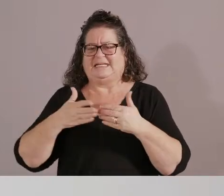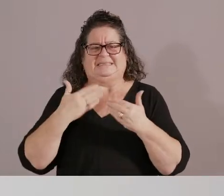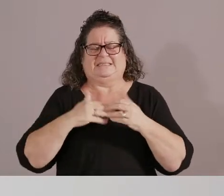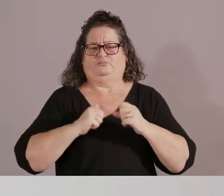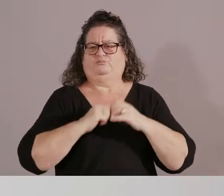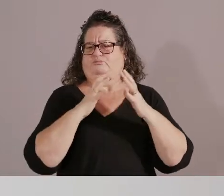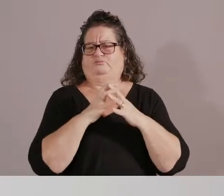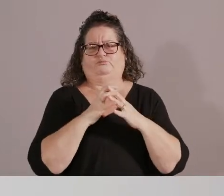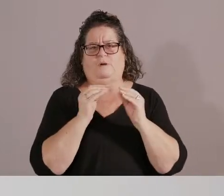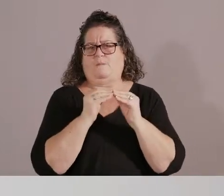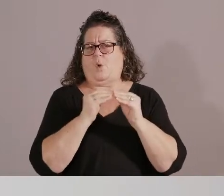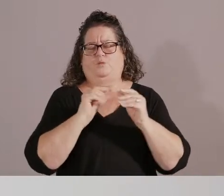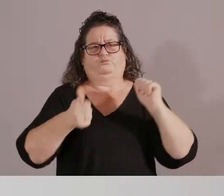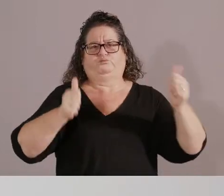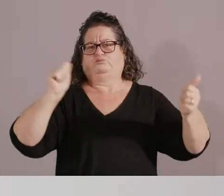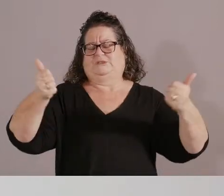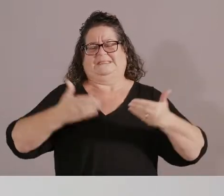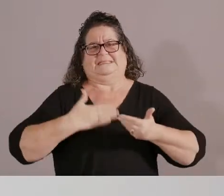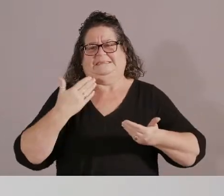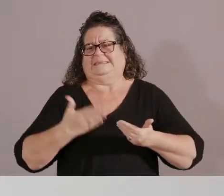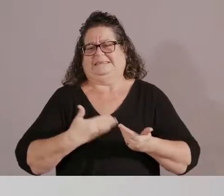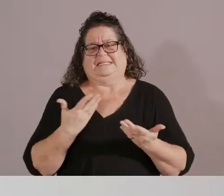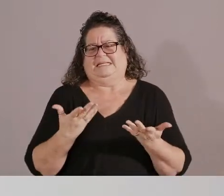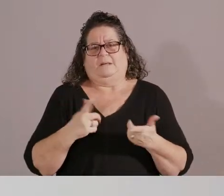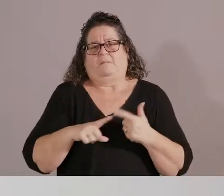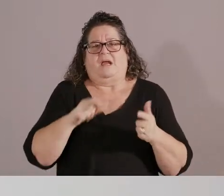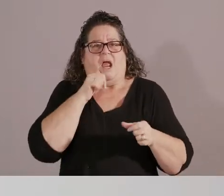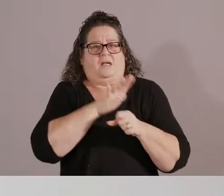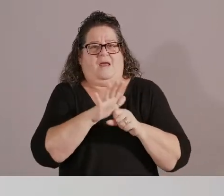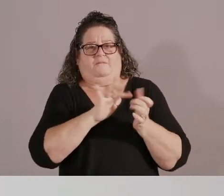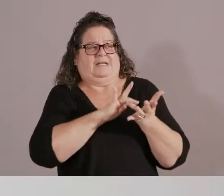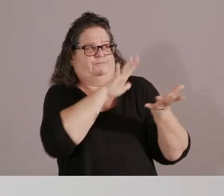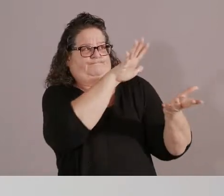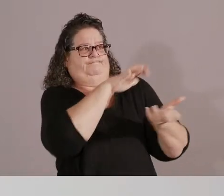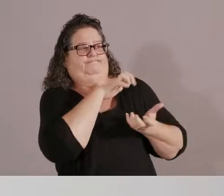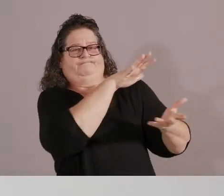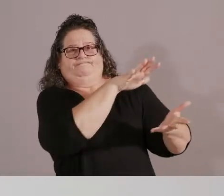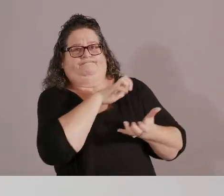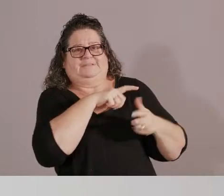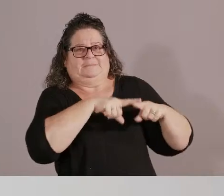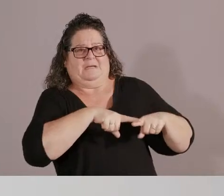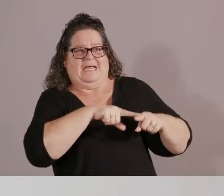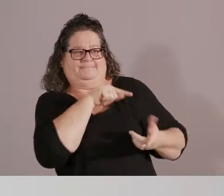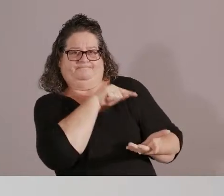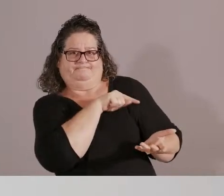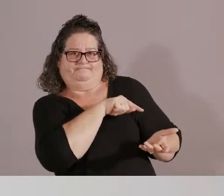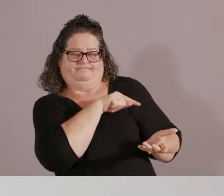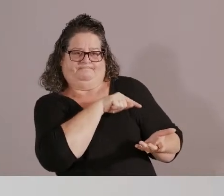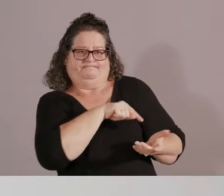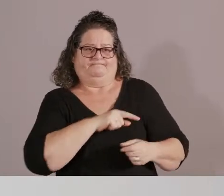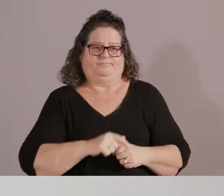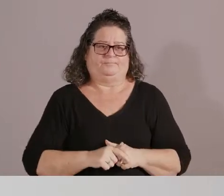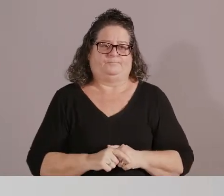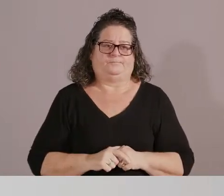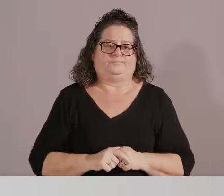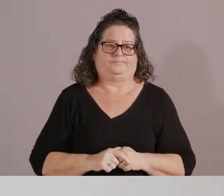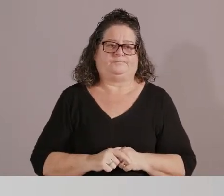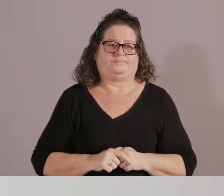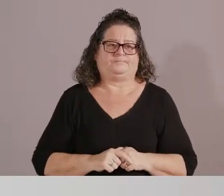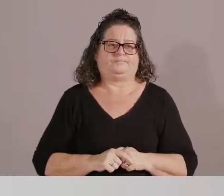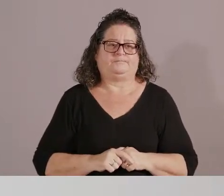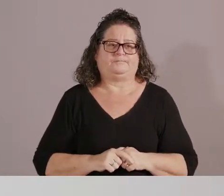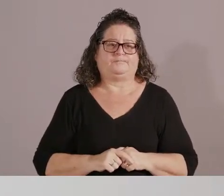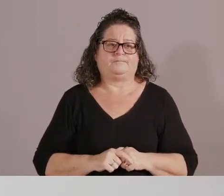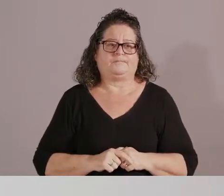looking for? How much are you hoping to get? Yeah, so we put in a federal request. Our request was put in